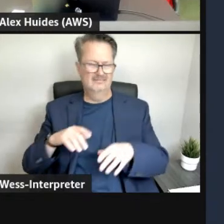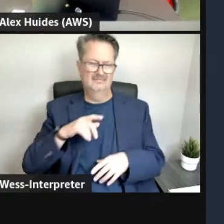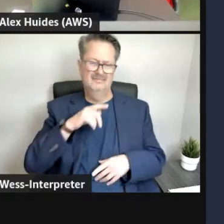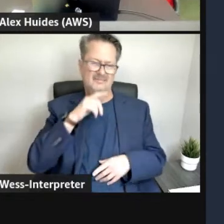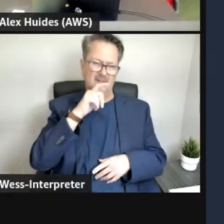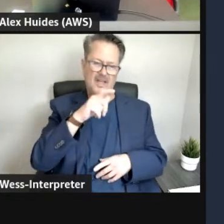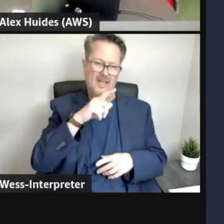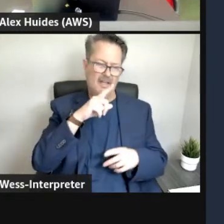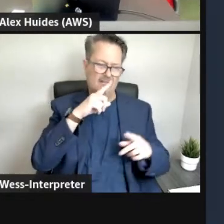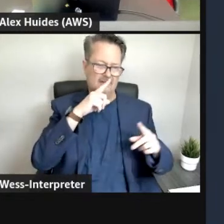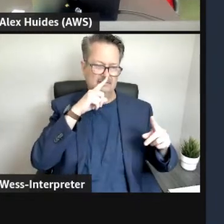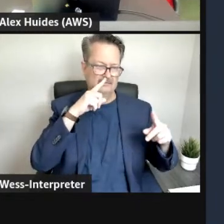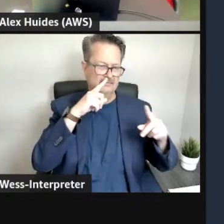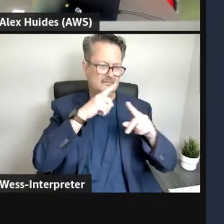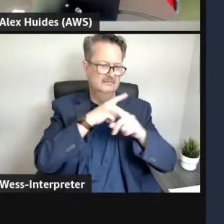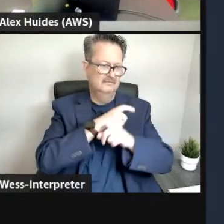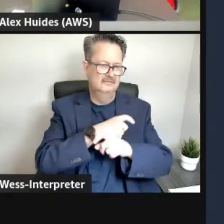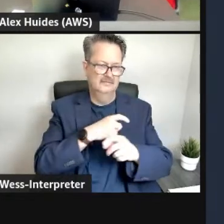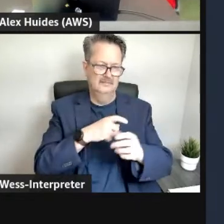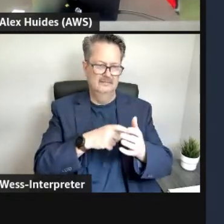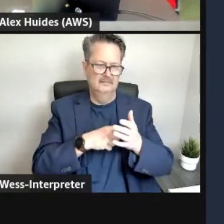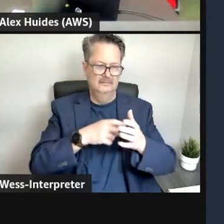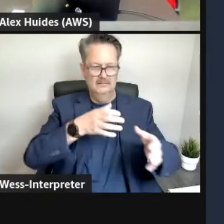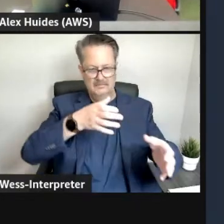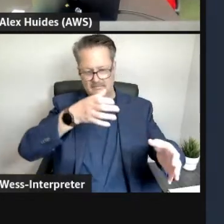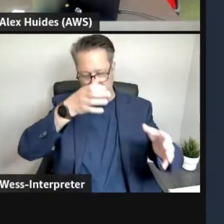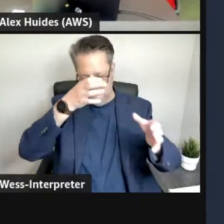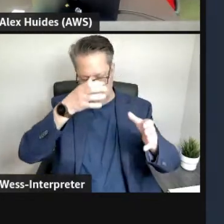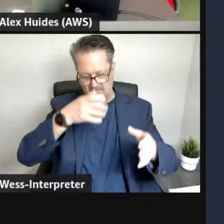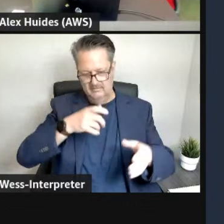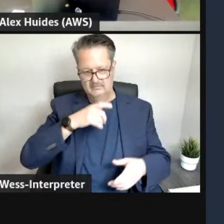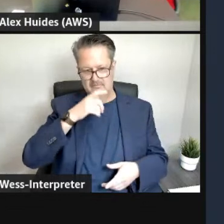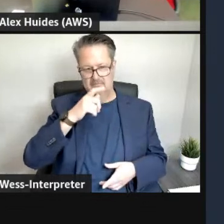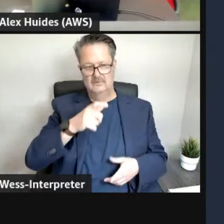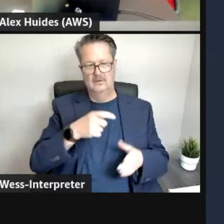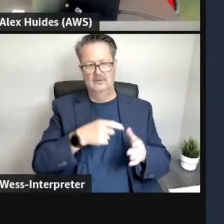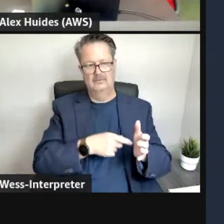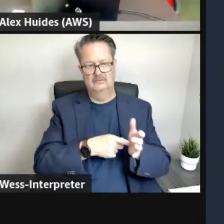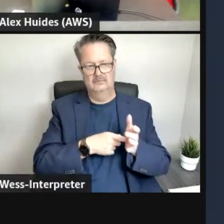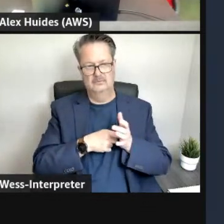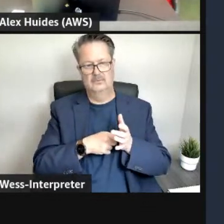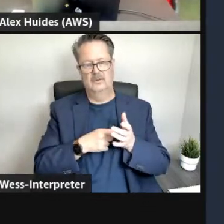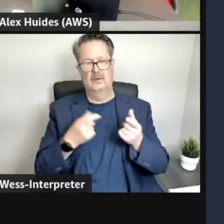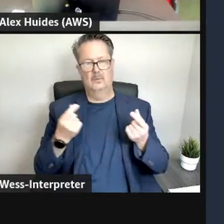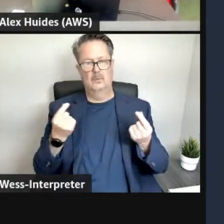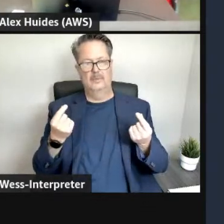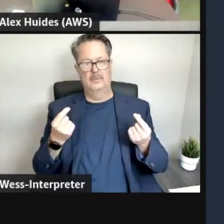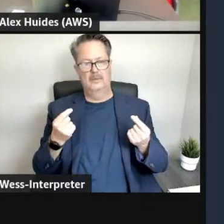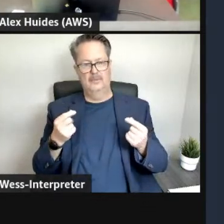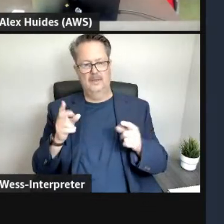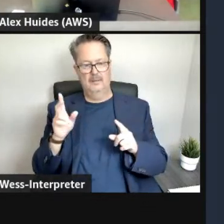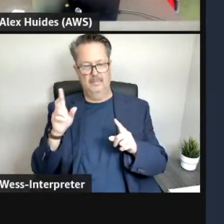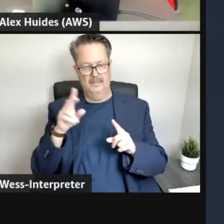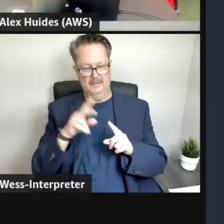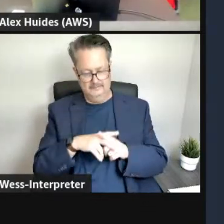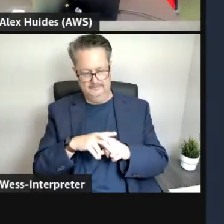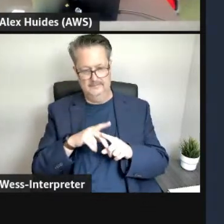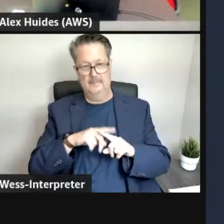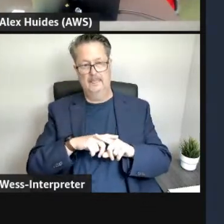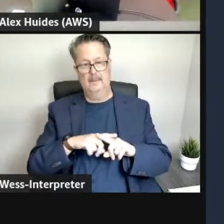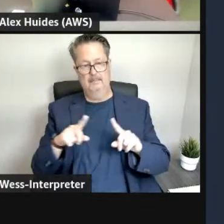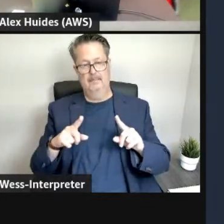networking perspective, they don't require too much visibility into what the application is actually doing. But